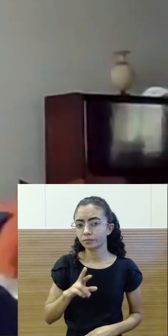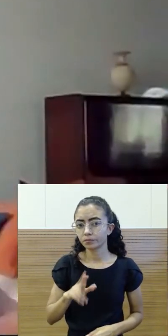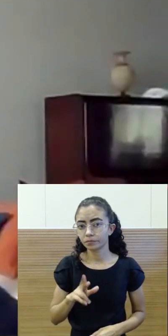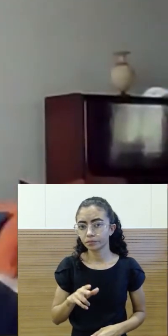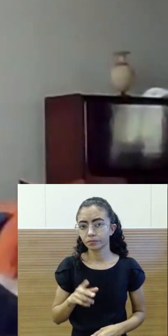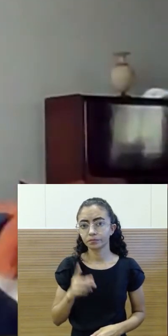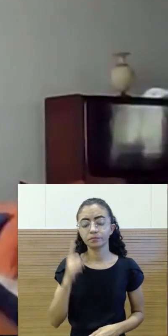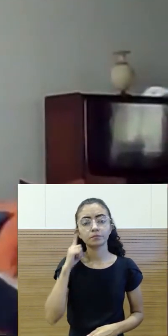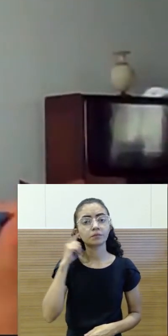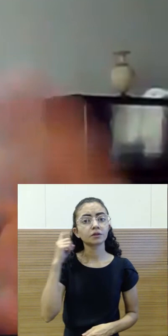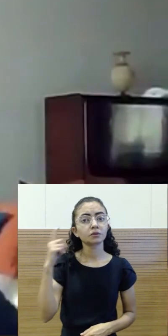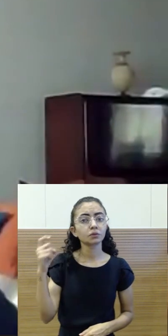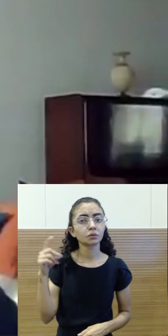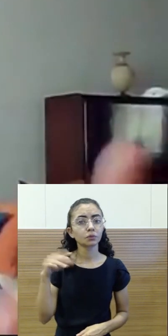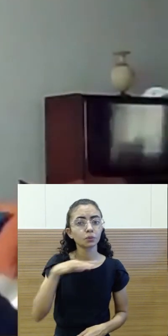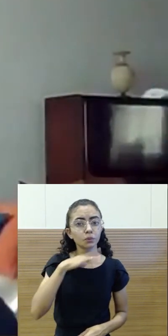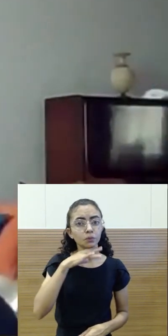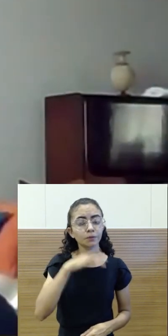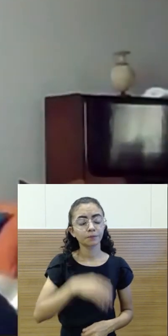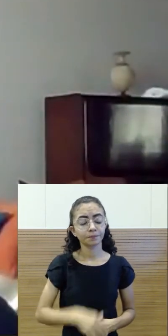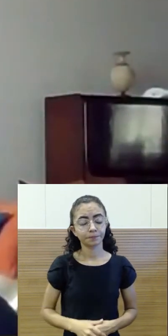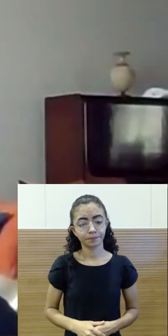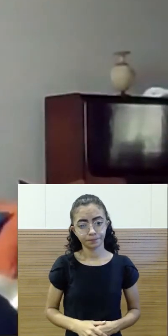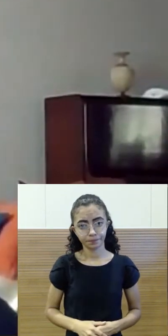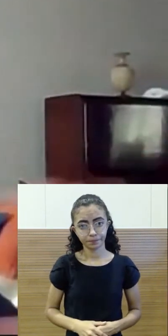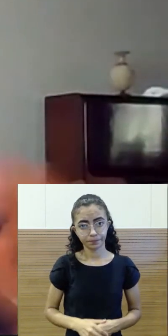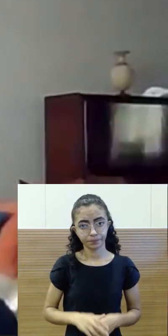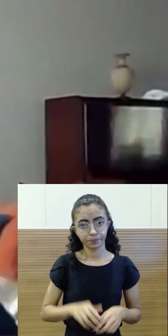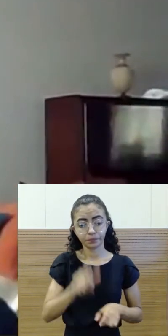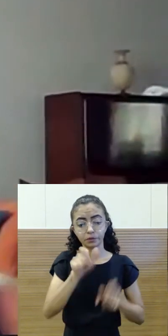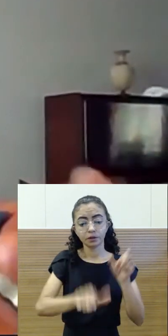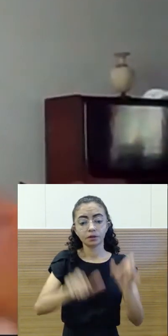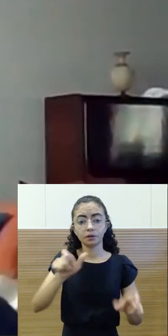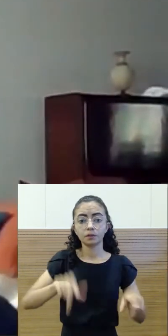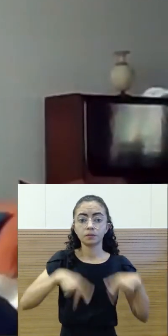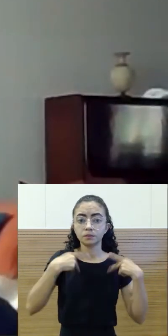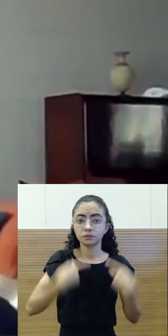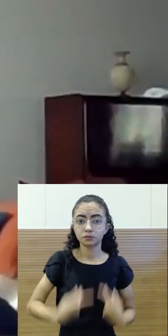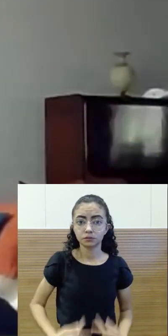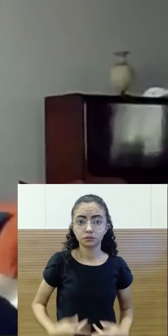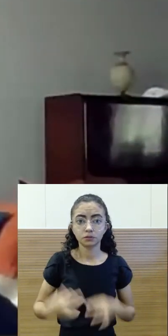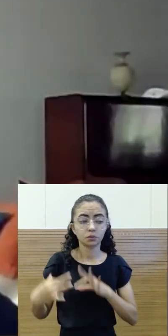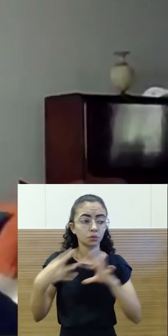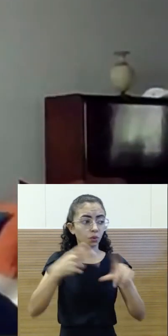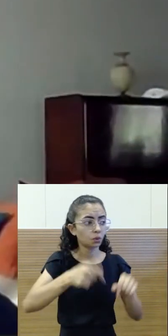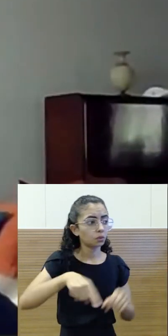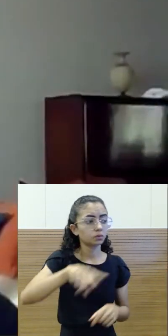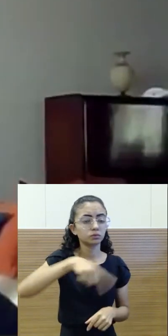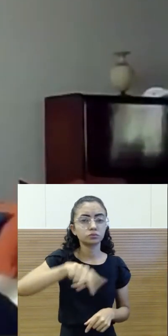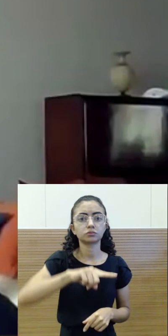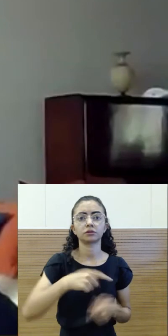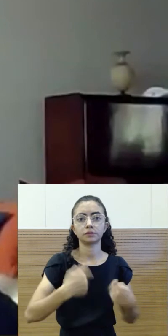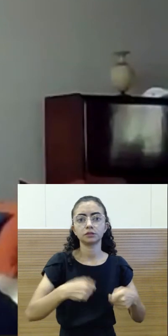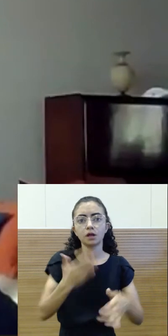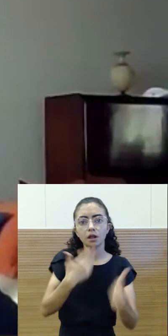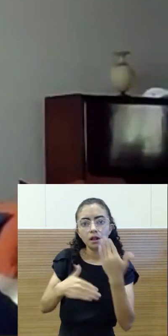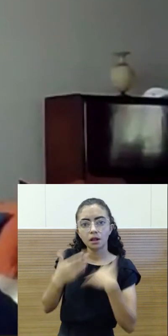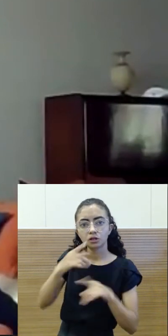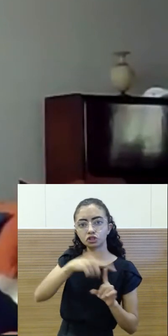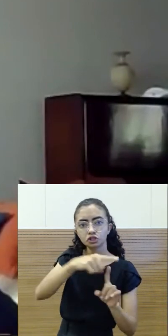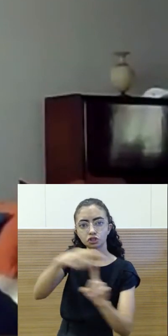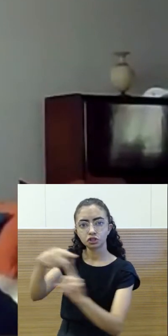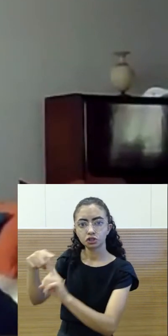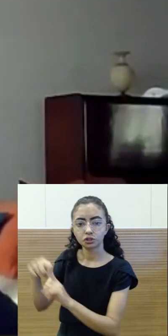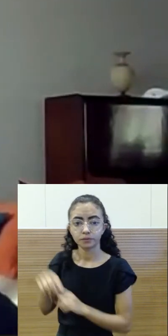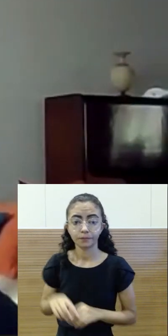vegetables. There's cereals, roots, and the human beings are omnivores. So all of these